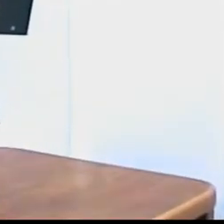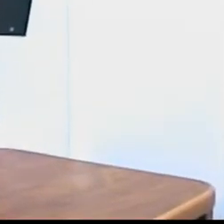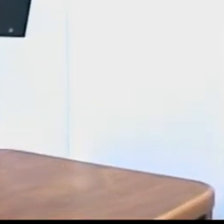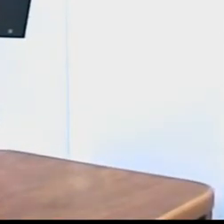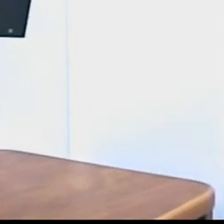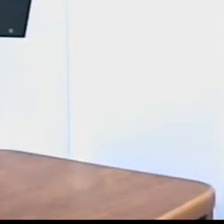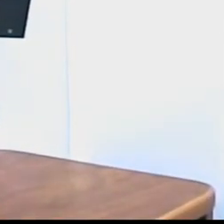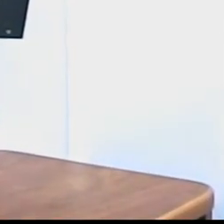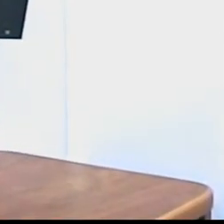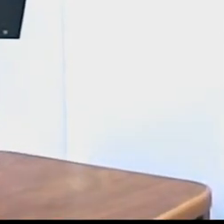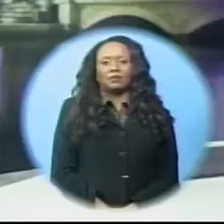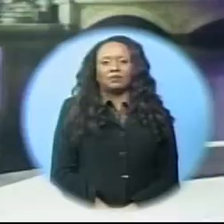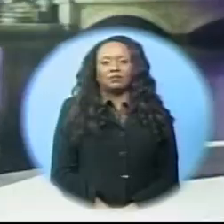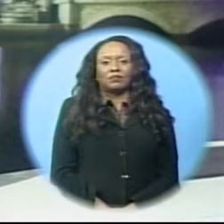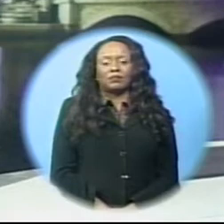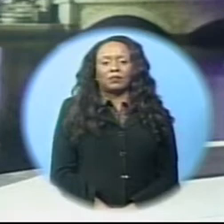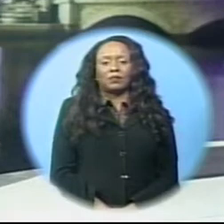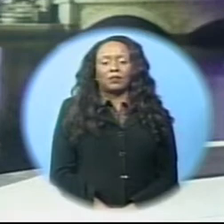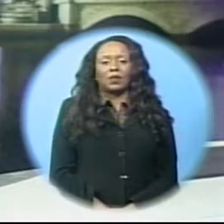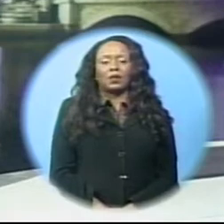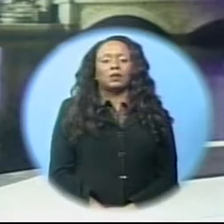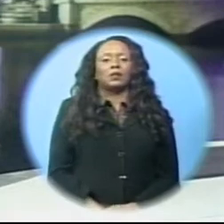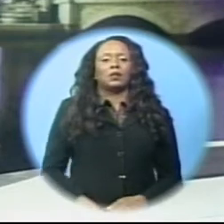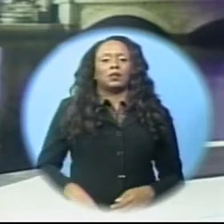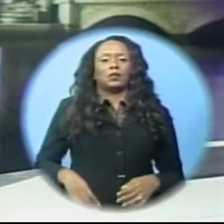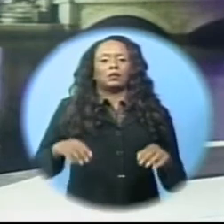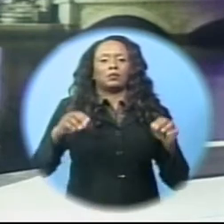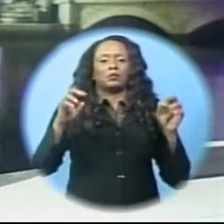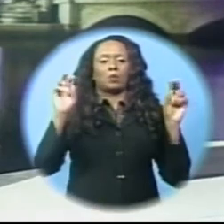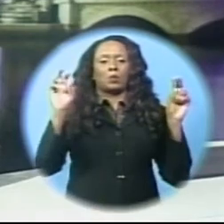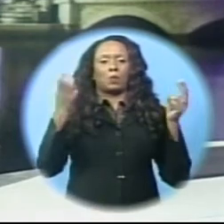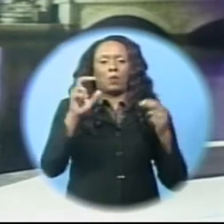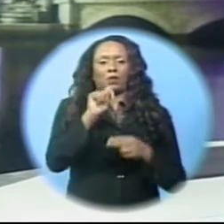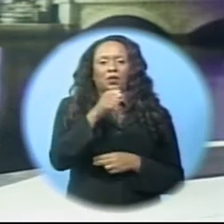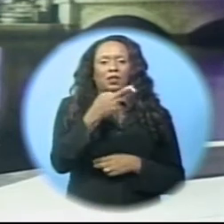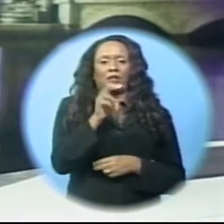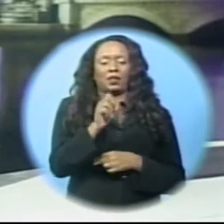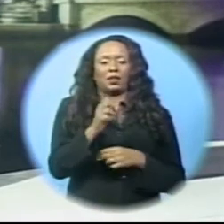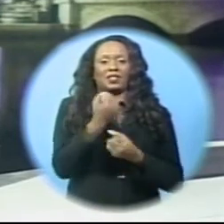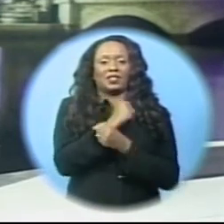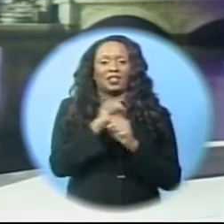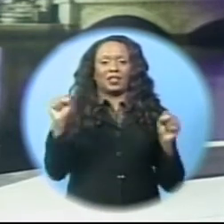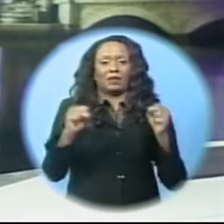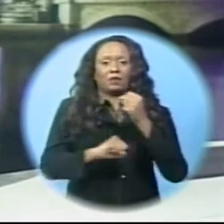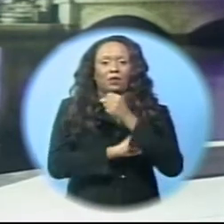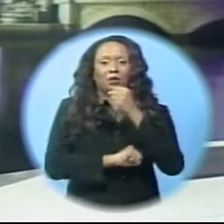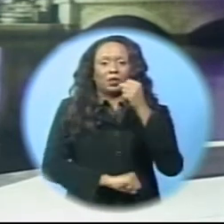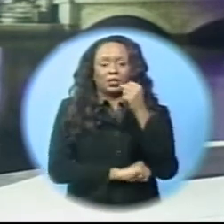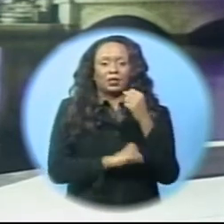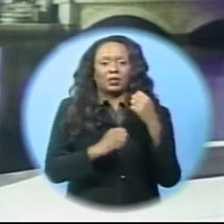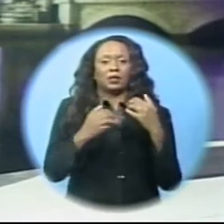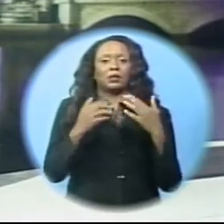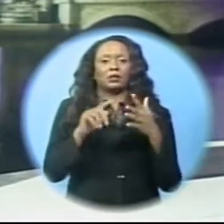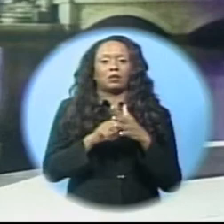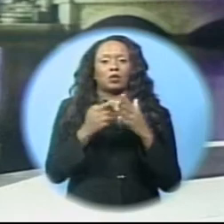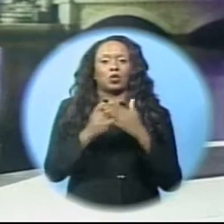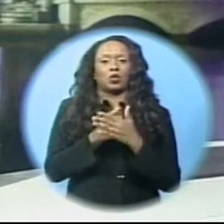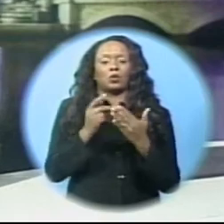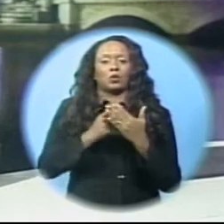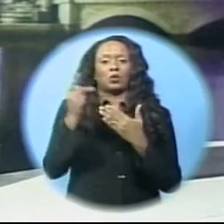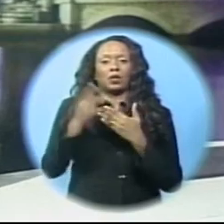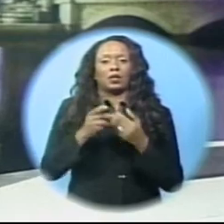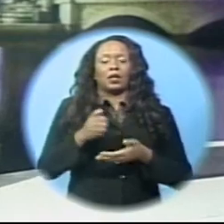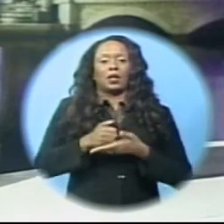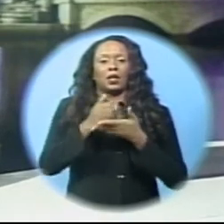and Silverline. The SAFE Foundation has embarked on a program to assist at-risk girls on the island.